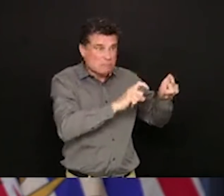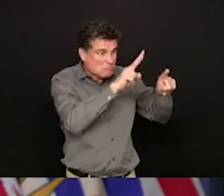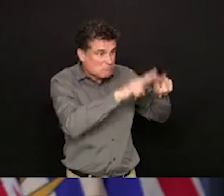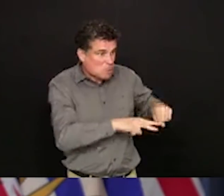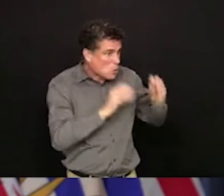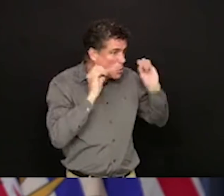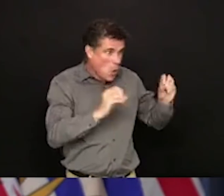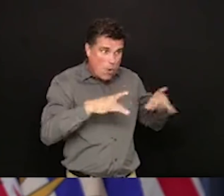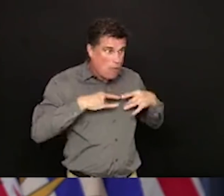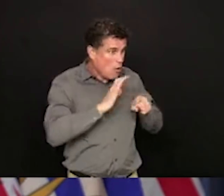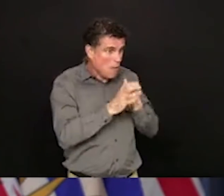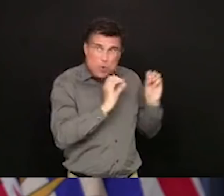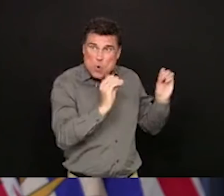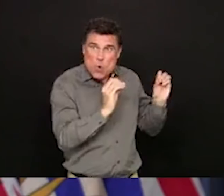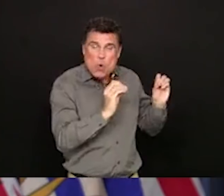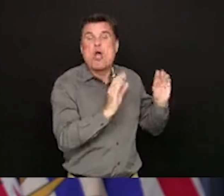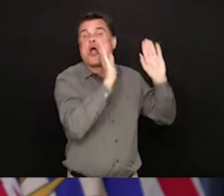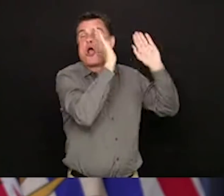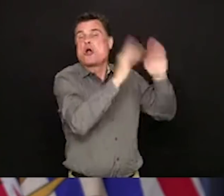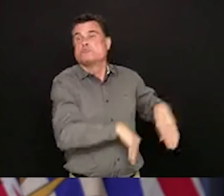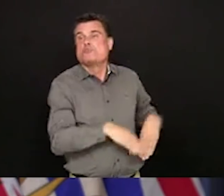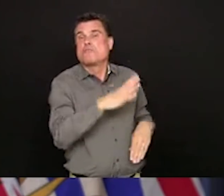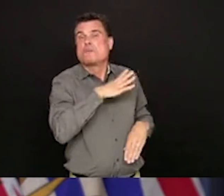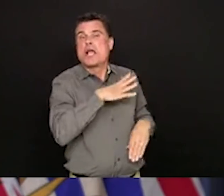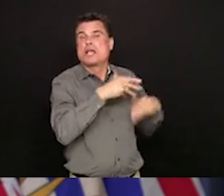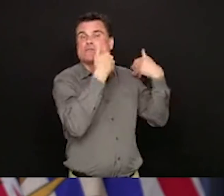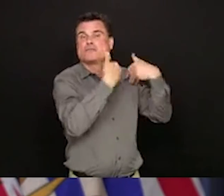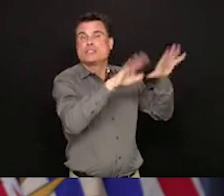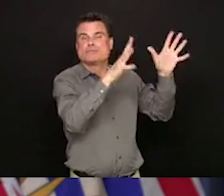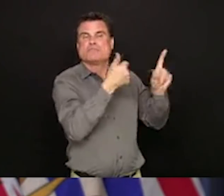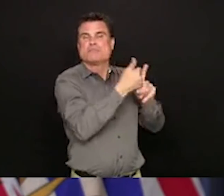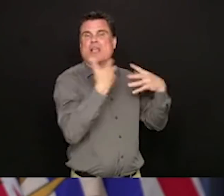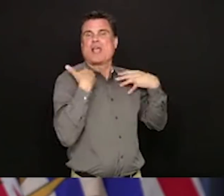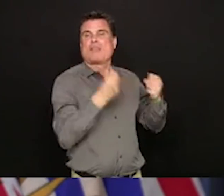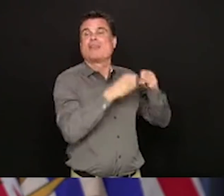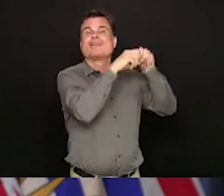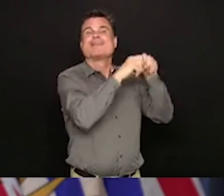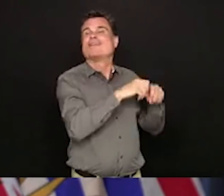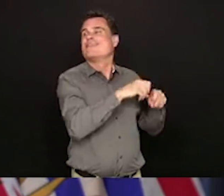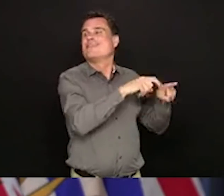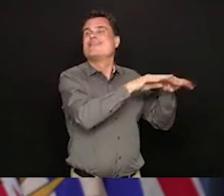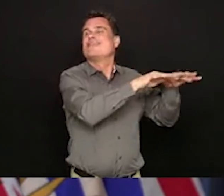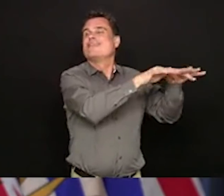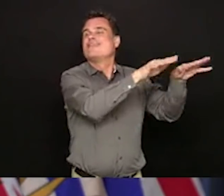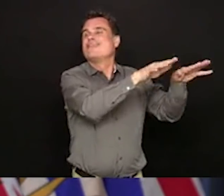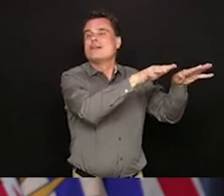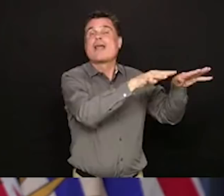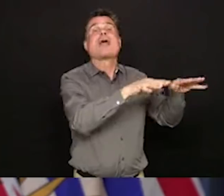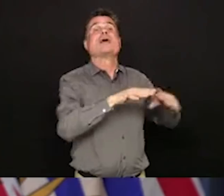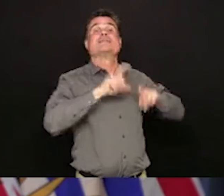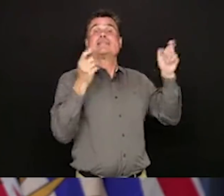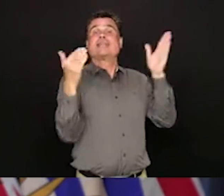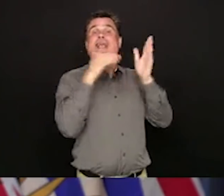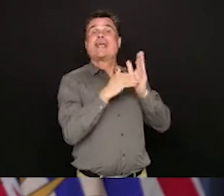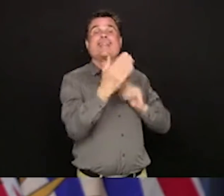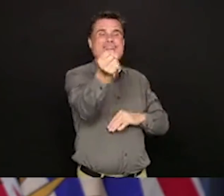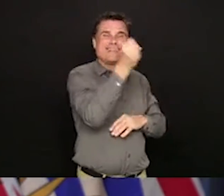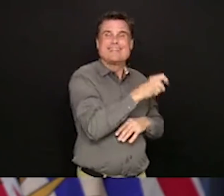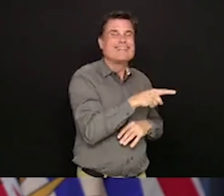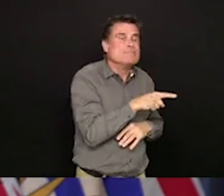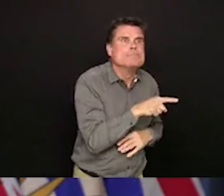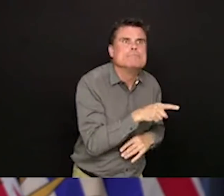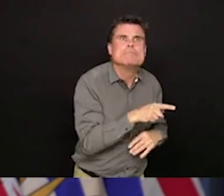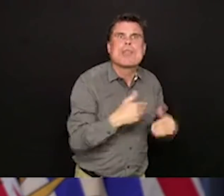it's not clear that they are infectious. Well, it does not appear that they're infectious to others. So we're still learning a lot, and